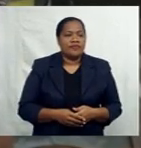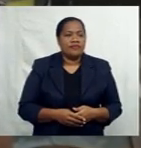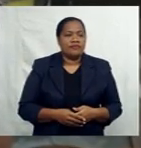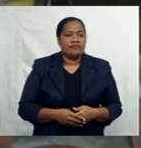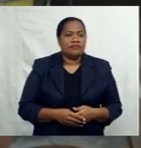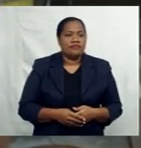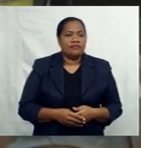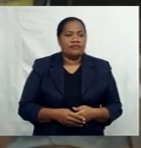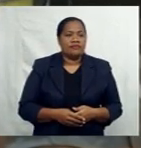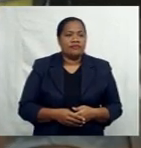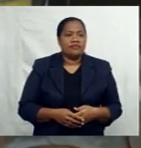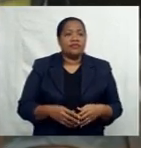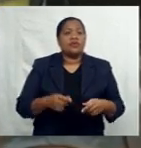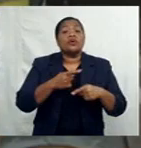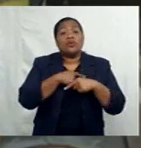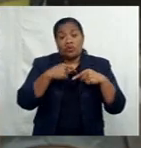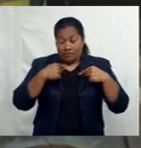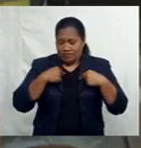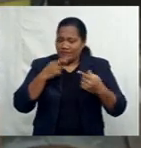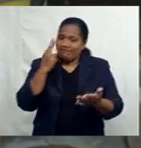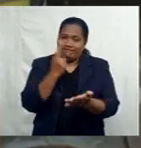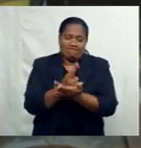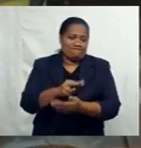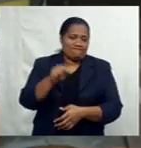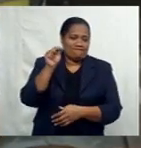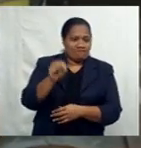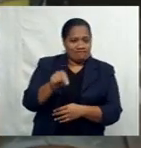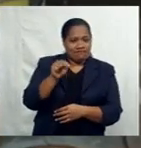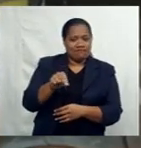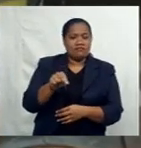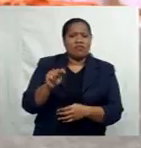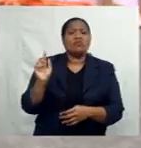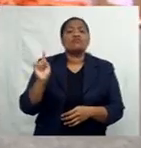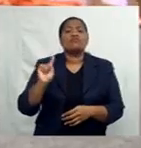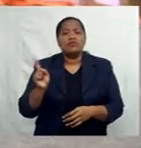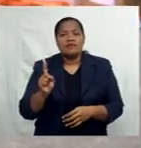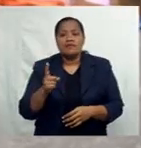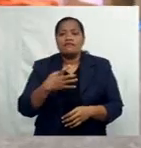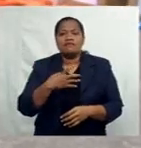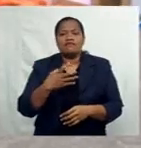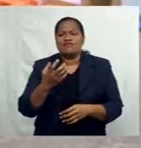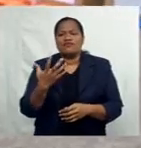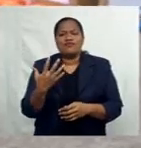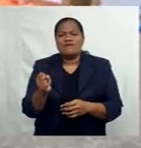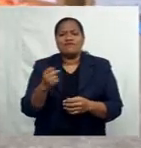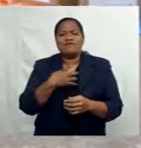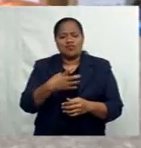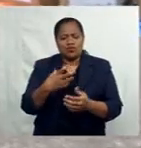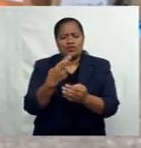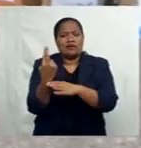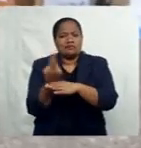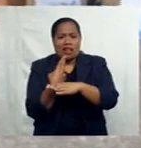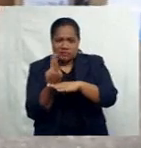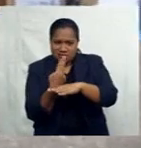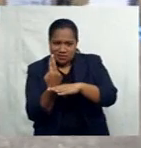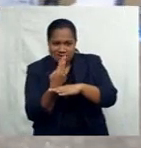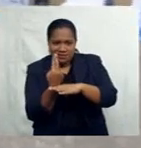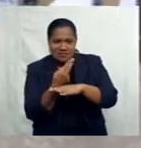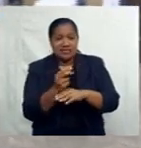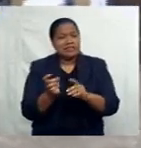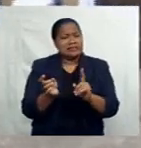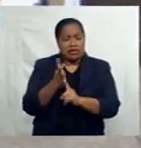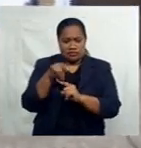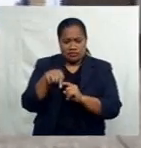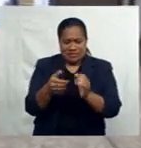We were in dire need of having extra ambulances, especially during this COVID-19